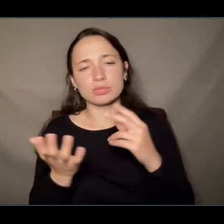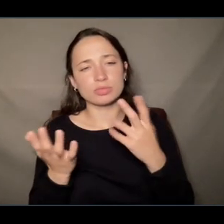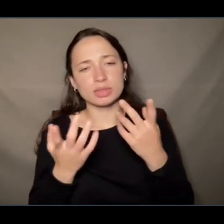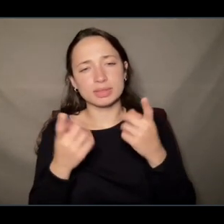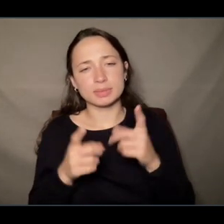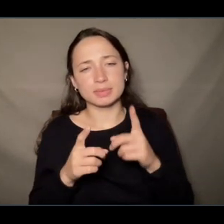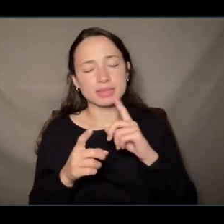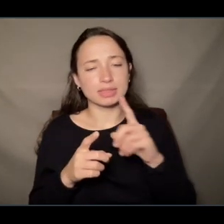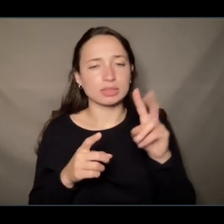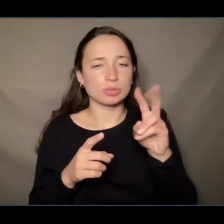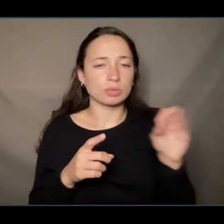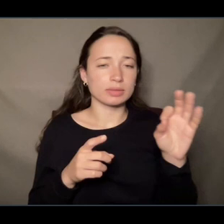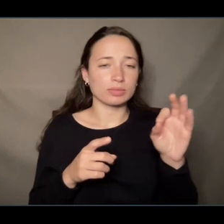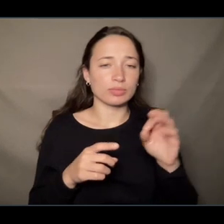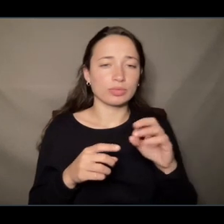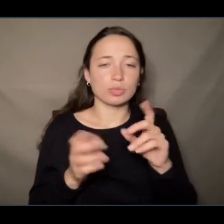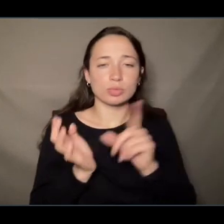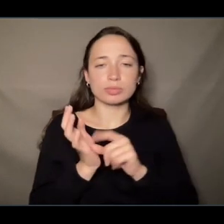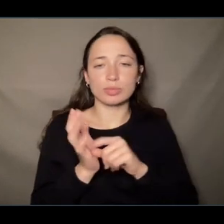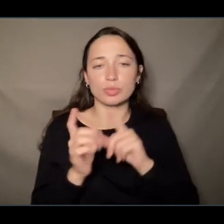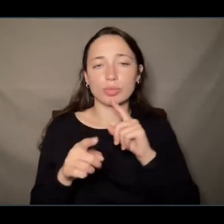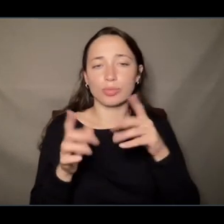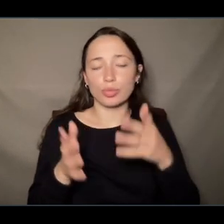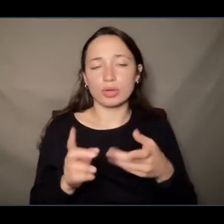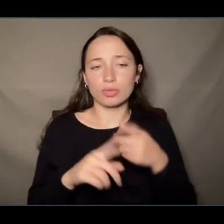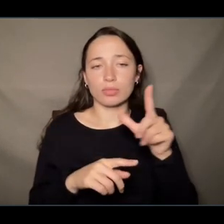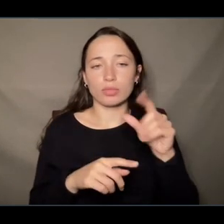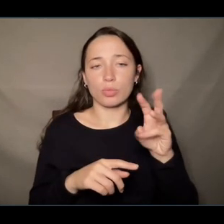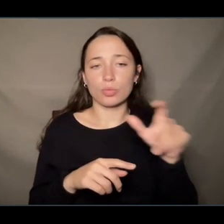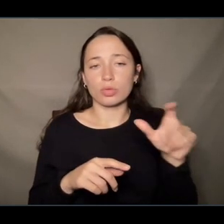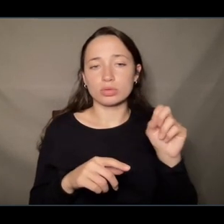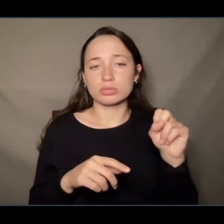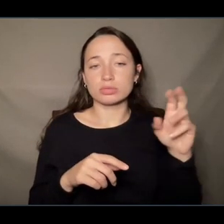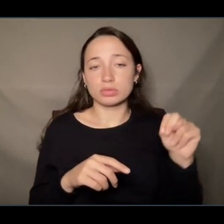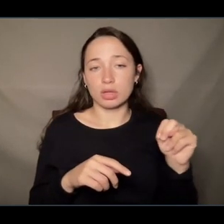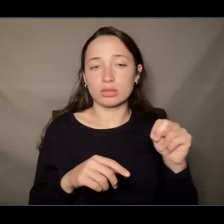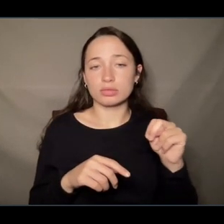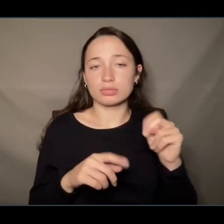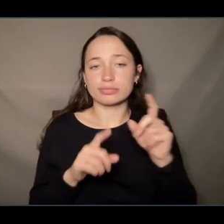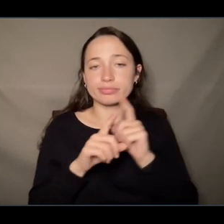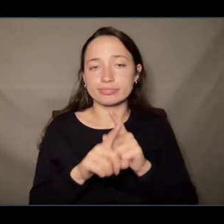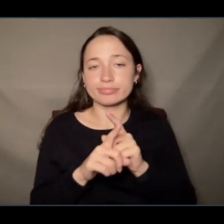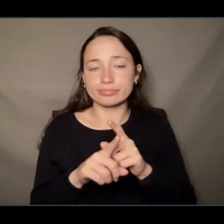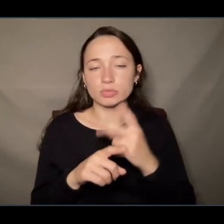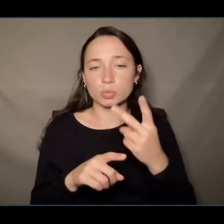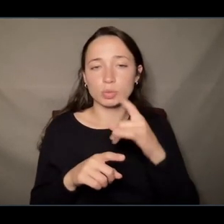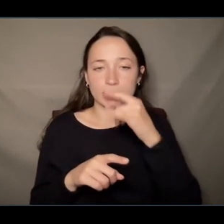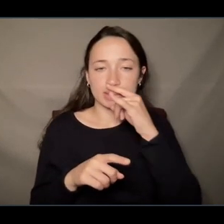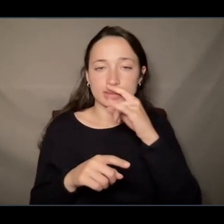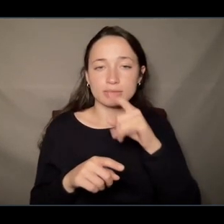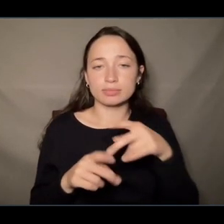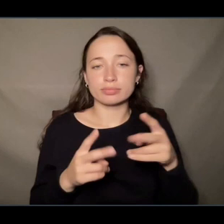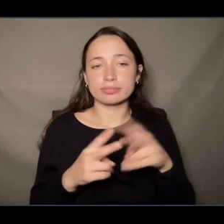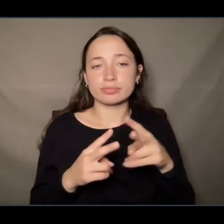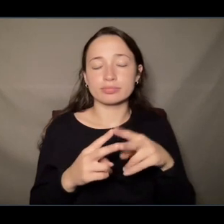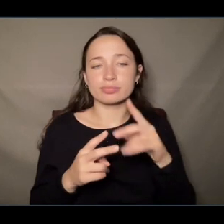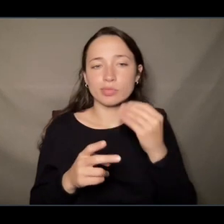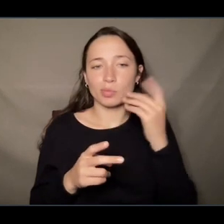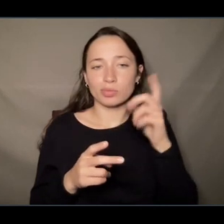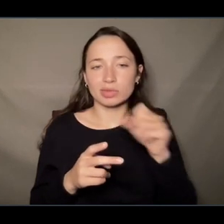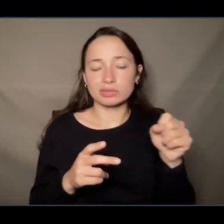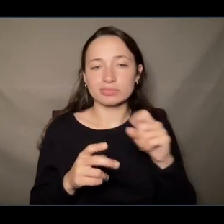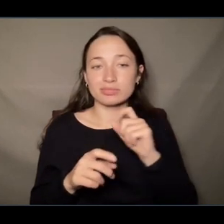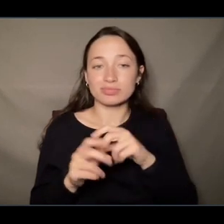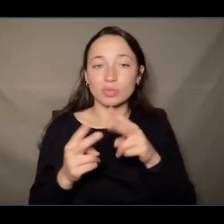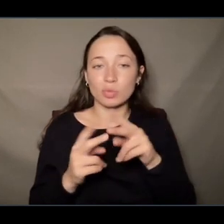was in 2009, a newspaper reporter from the Lowell Sun had shadowed 2 kids who were homeless